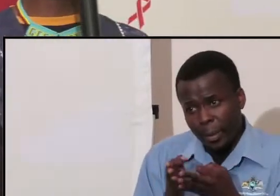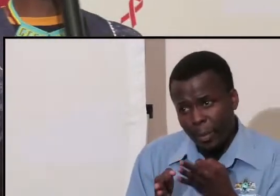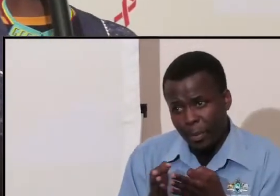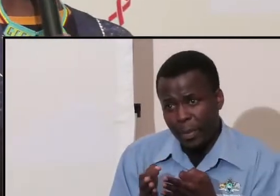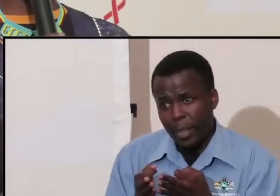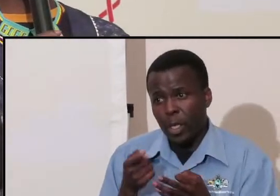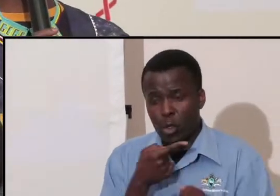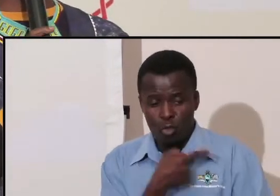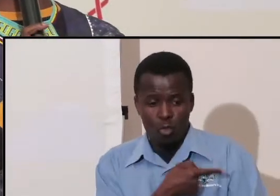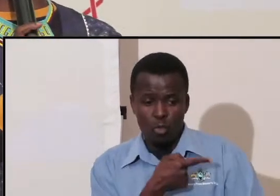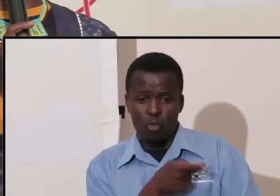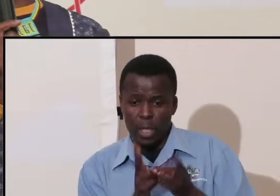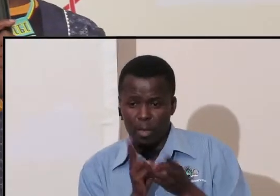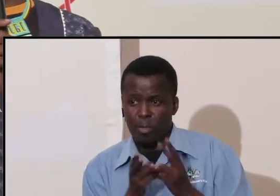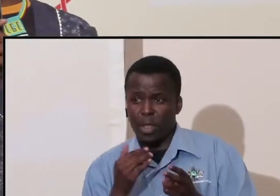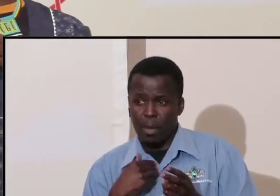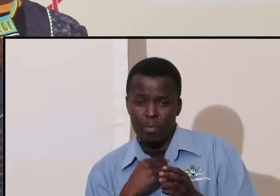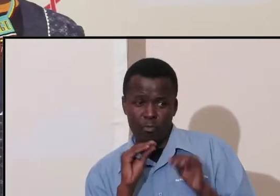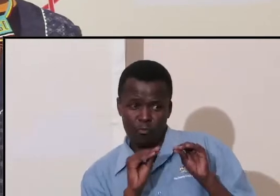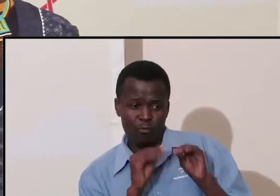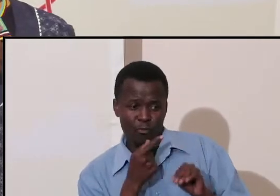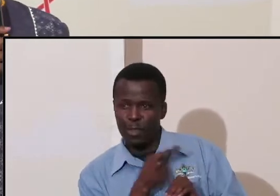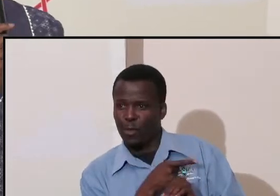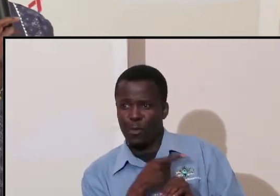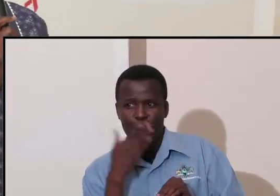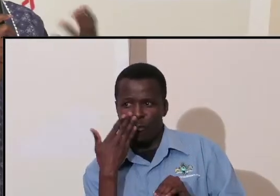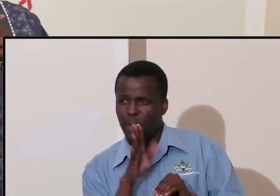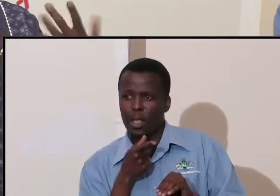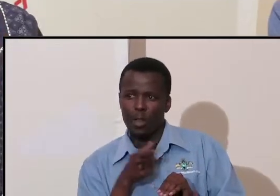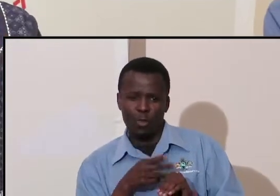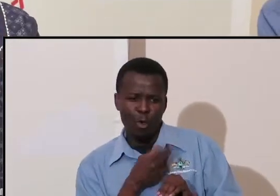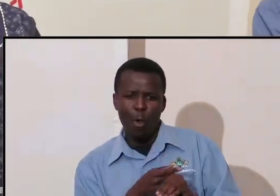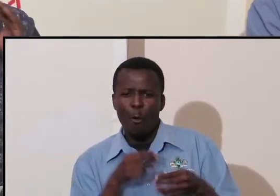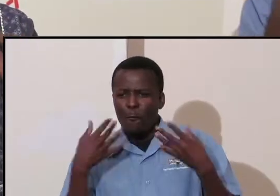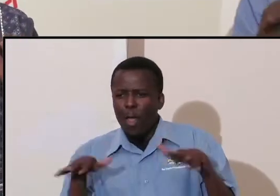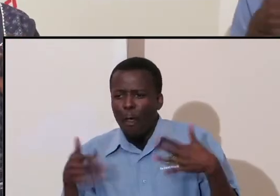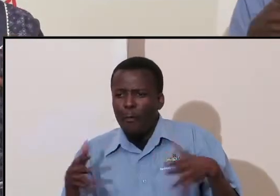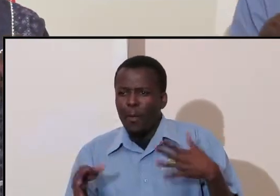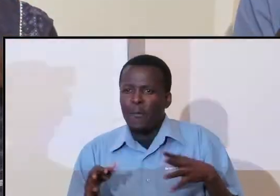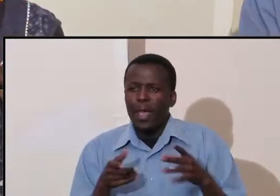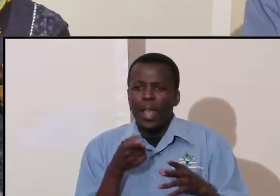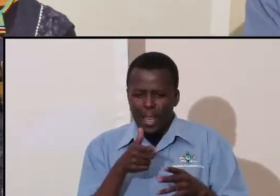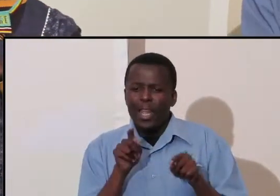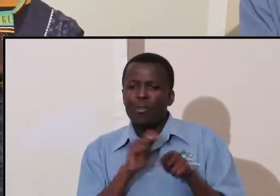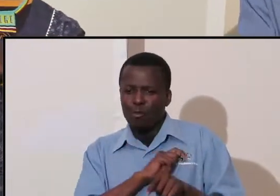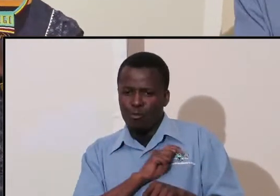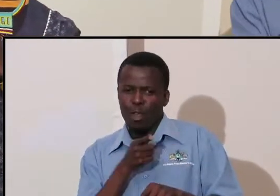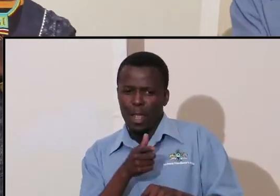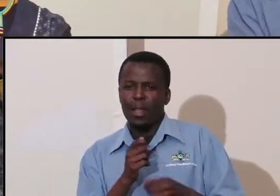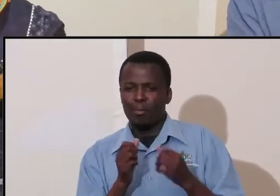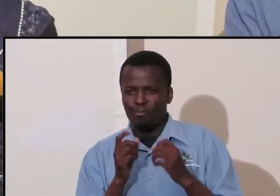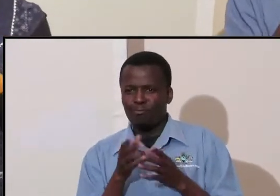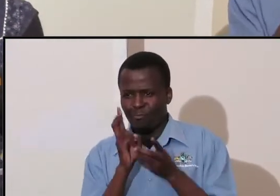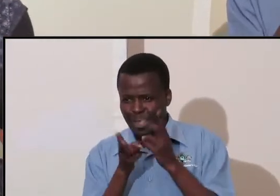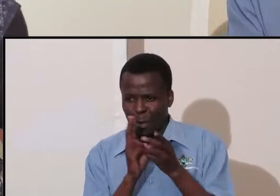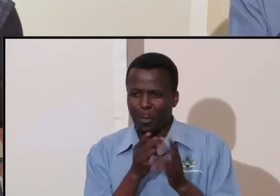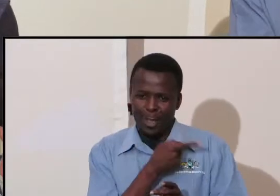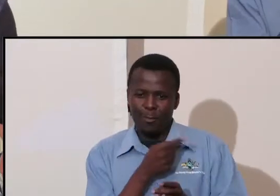Imisebenzi yami kwafundziswa ngemloni ngethuki. Lokwento ungathi uyavitha itatandla vele kwentiwa njalo.